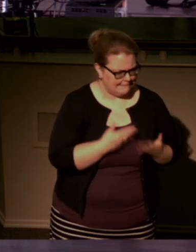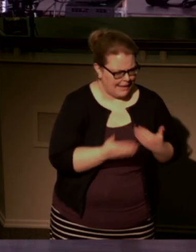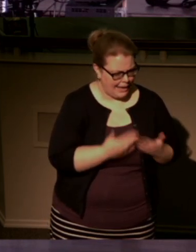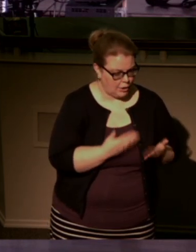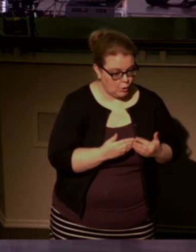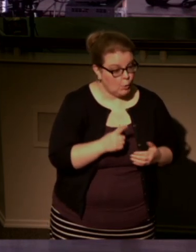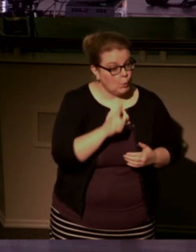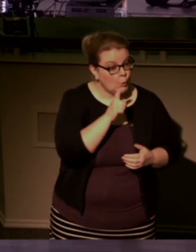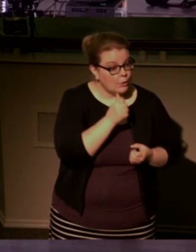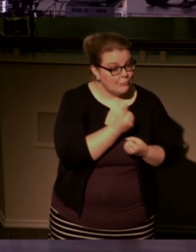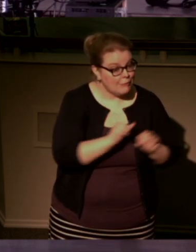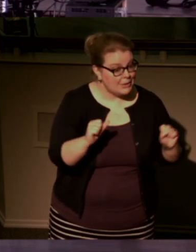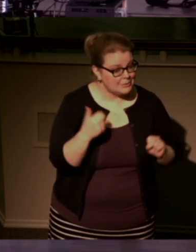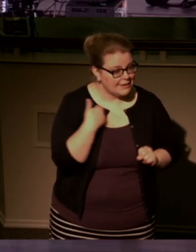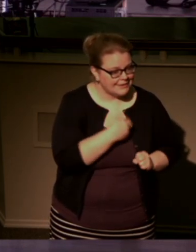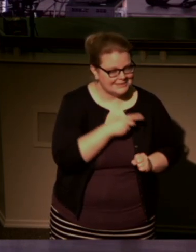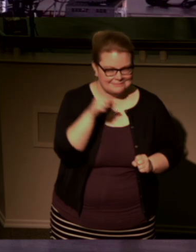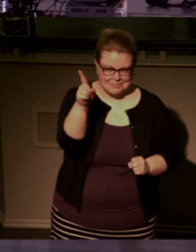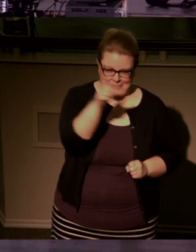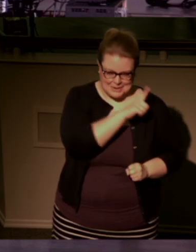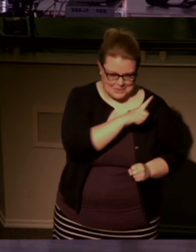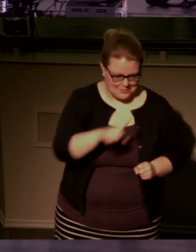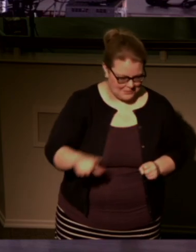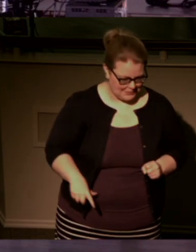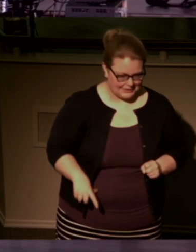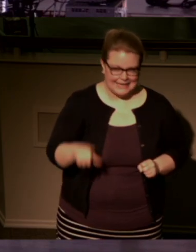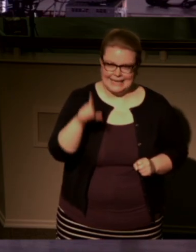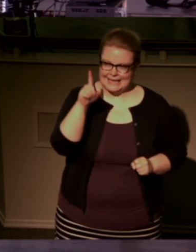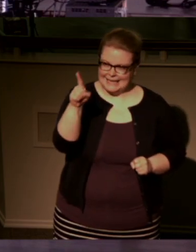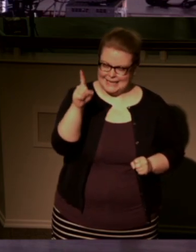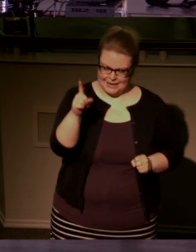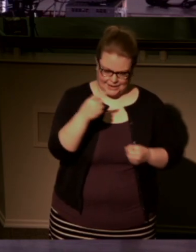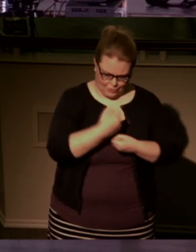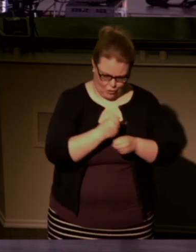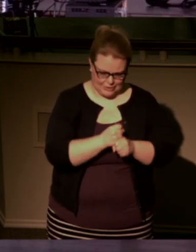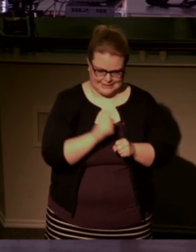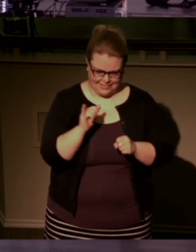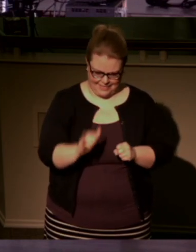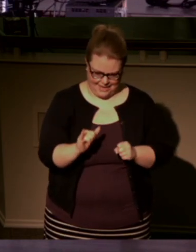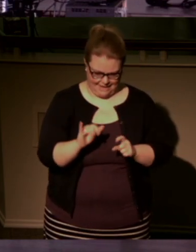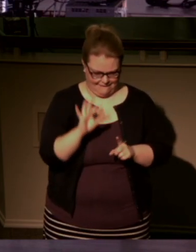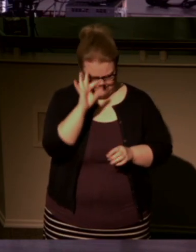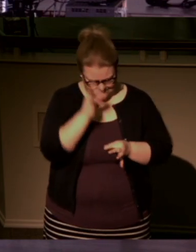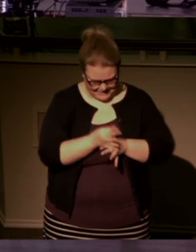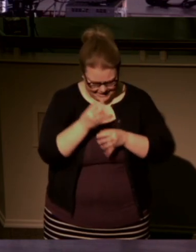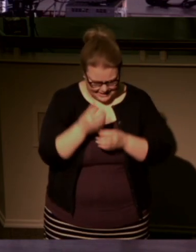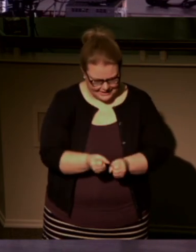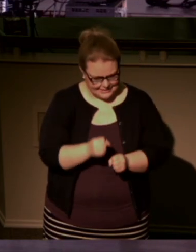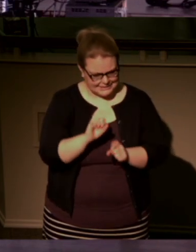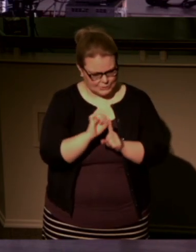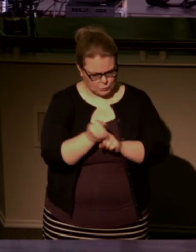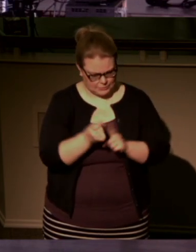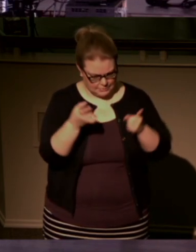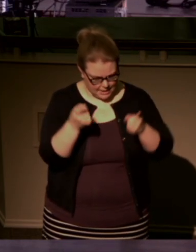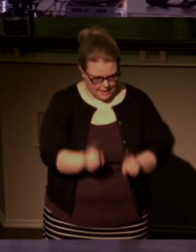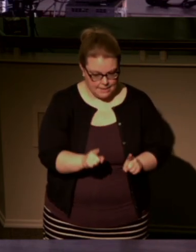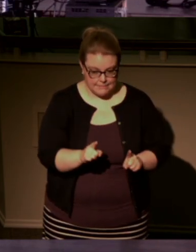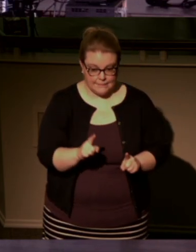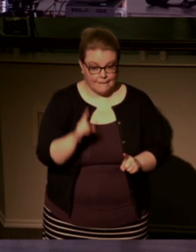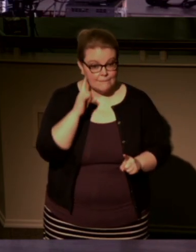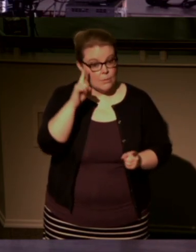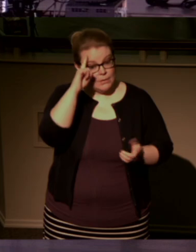it. And He brings you to this faith trial so that you can win, not so that you